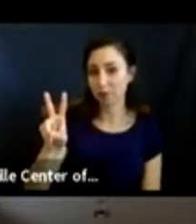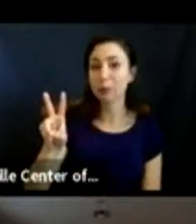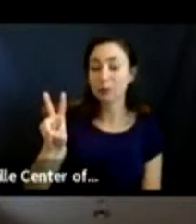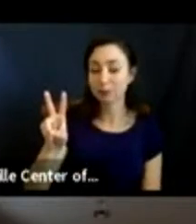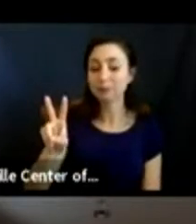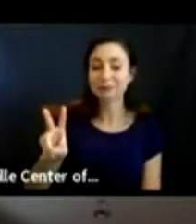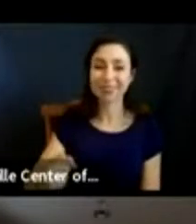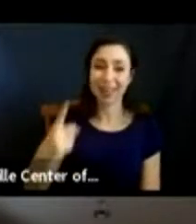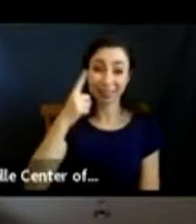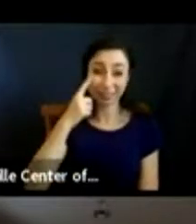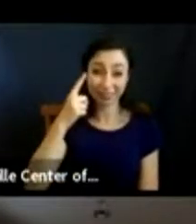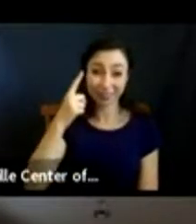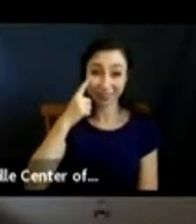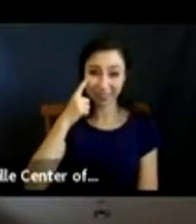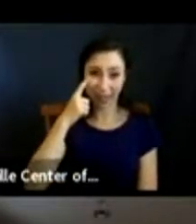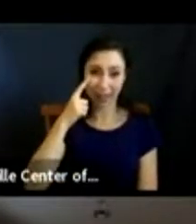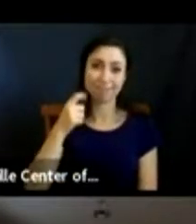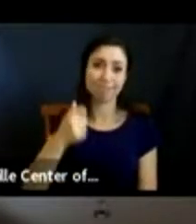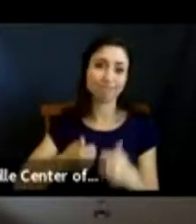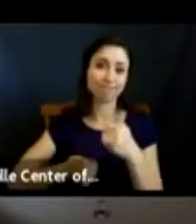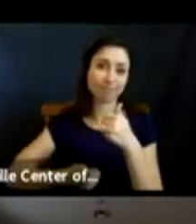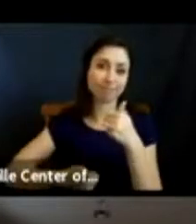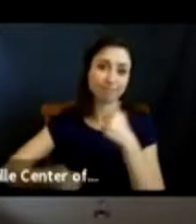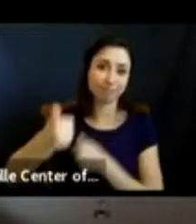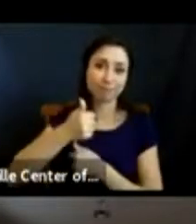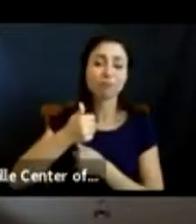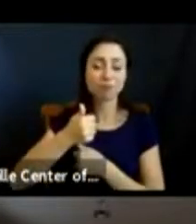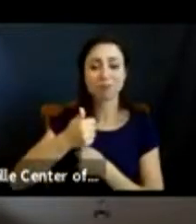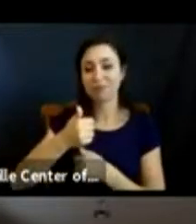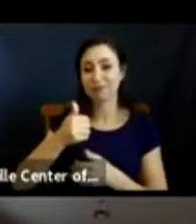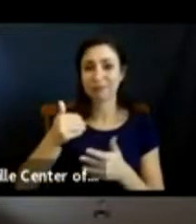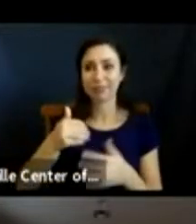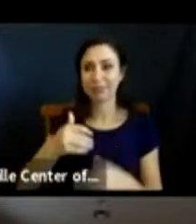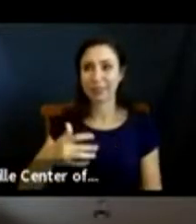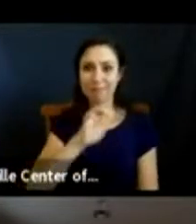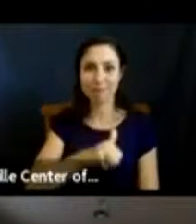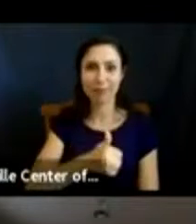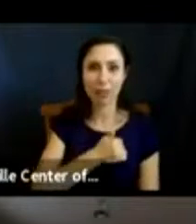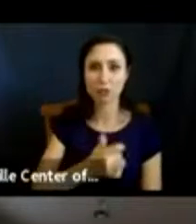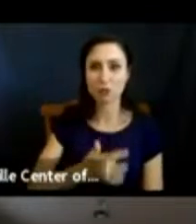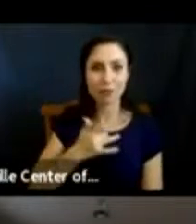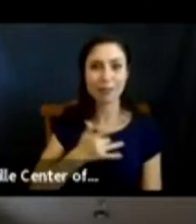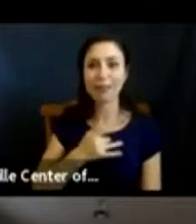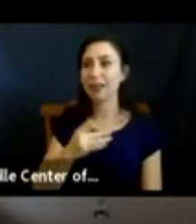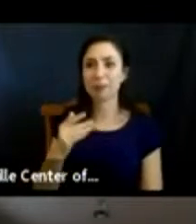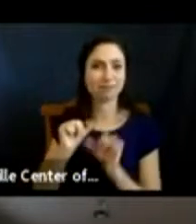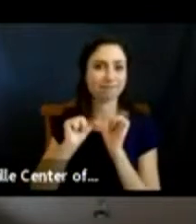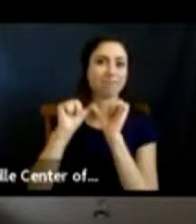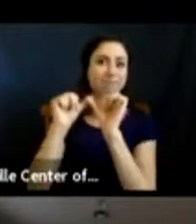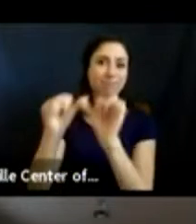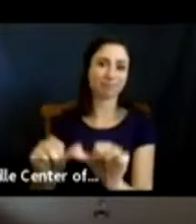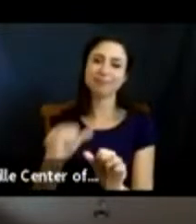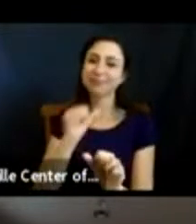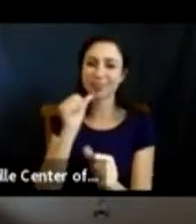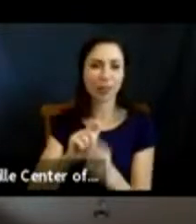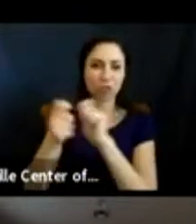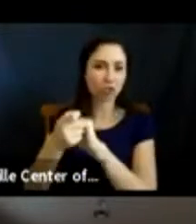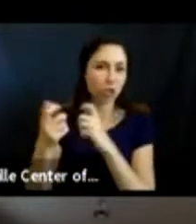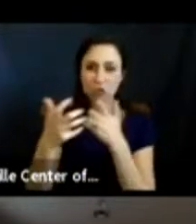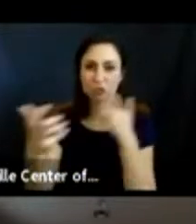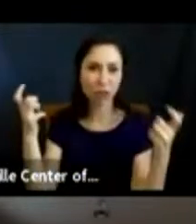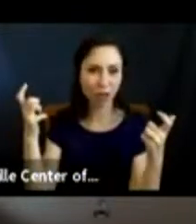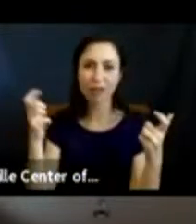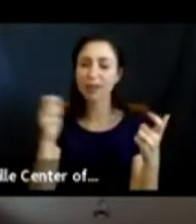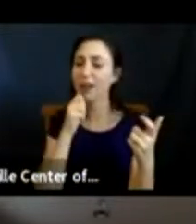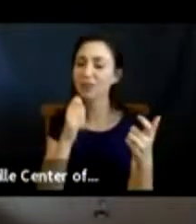probably because the attitudes have been so very consistent. That it's unlikely that we will discover sort of new things about where